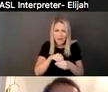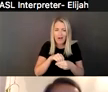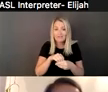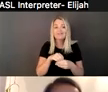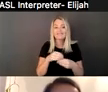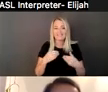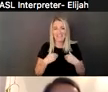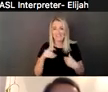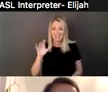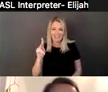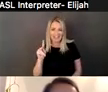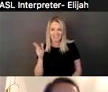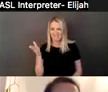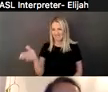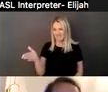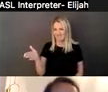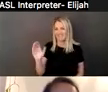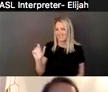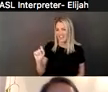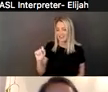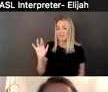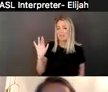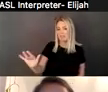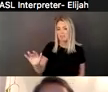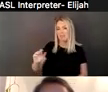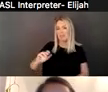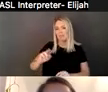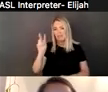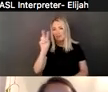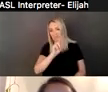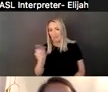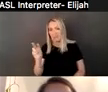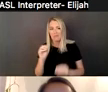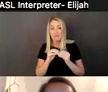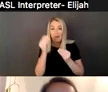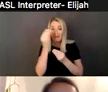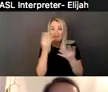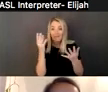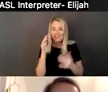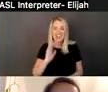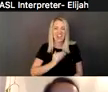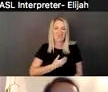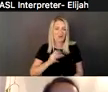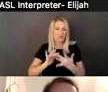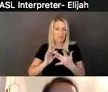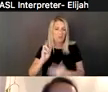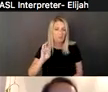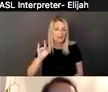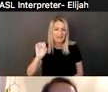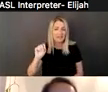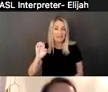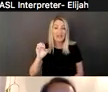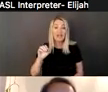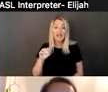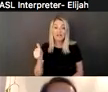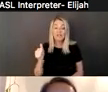also a link being dropped in the chat right now to the DGN website. And then finally, we have a follow-up email that's going to go out